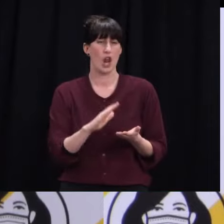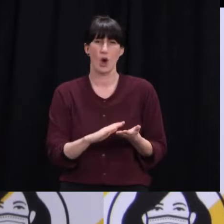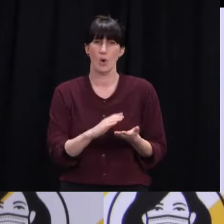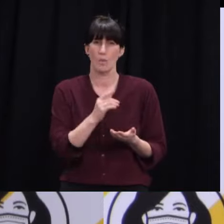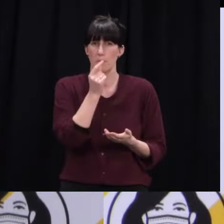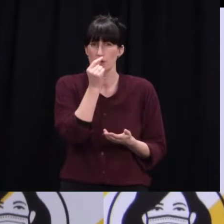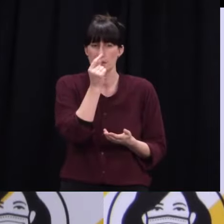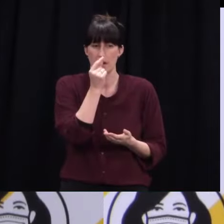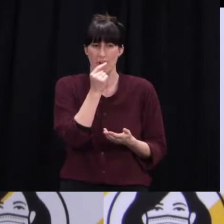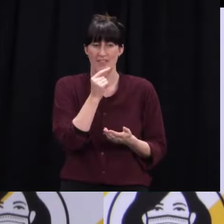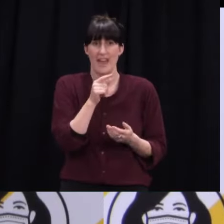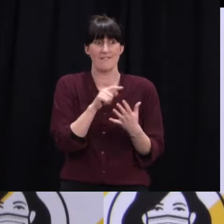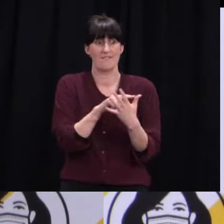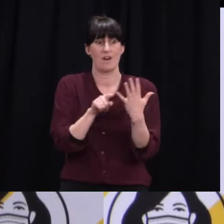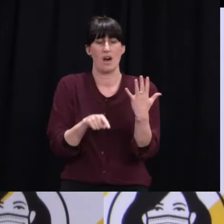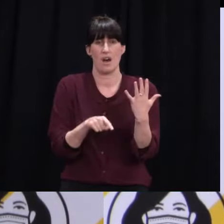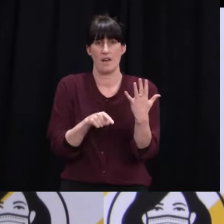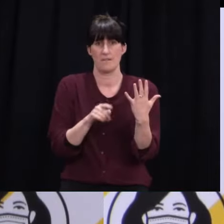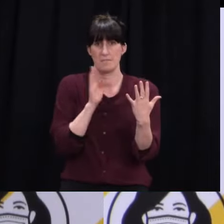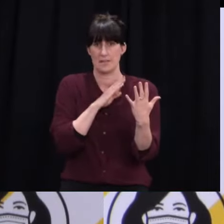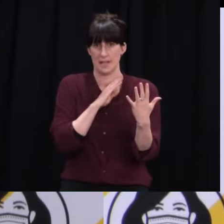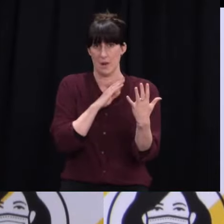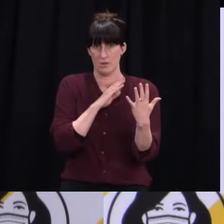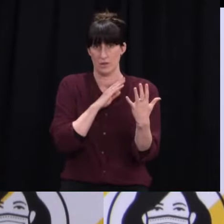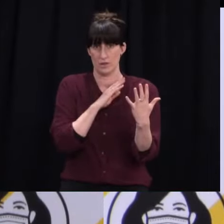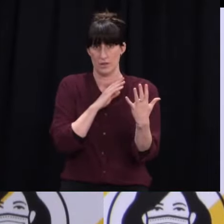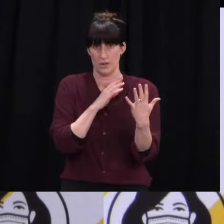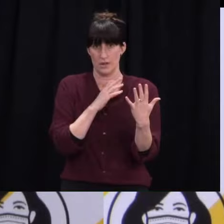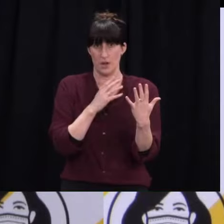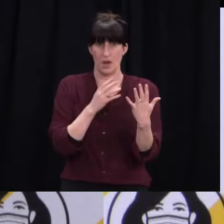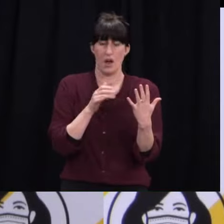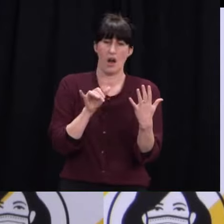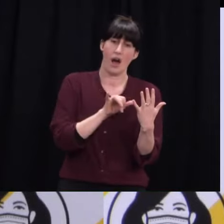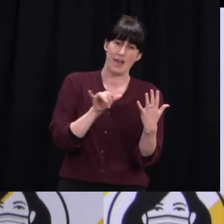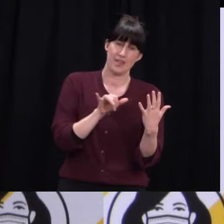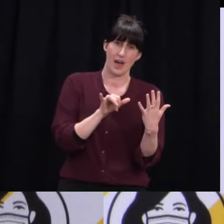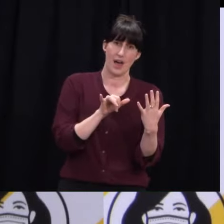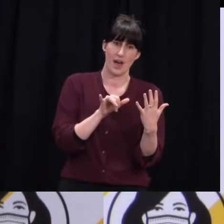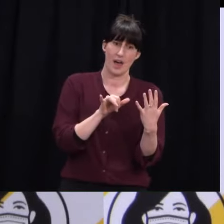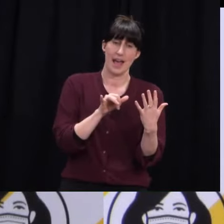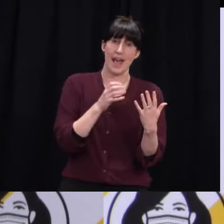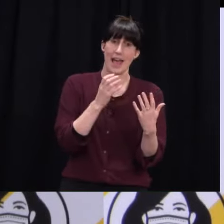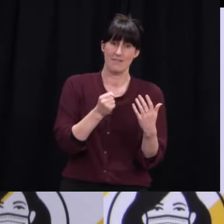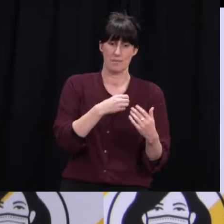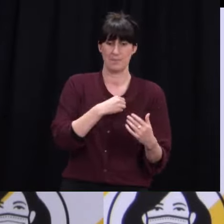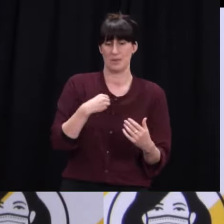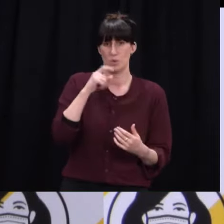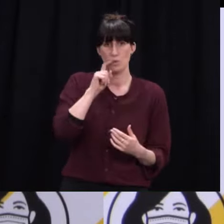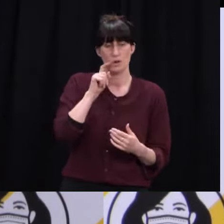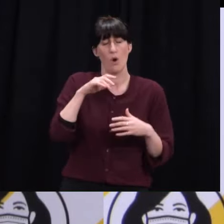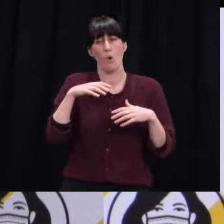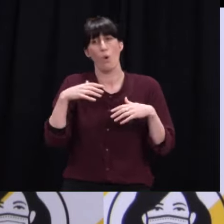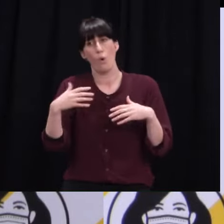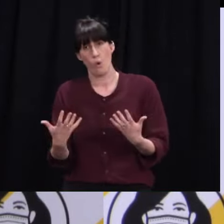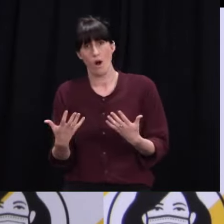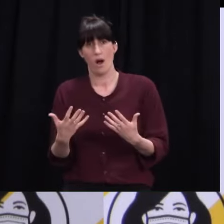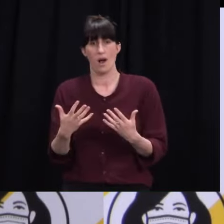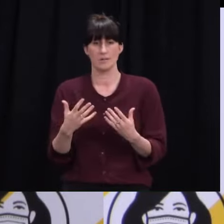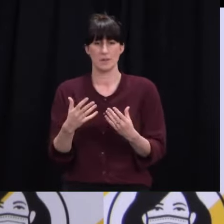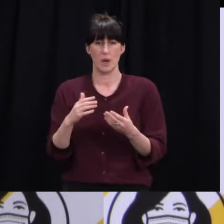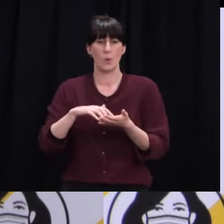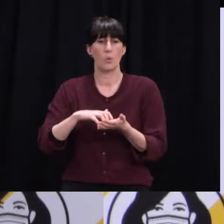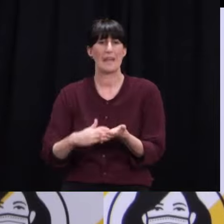those 732 people may have got either saline or a diluted dose of the vaccine, that actually, because there was quite a